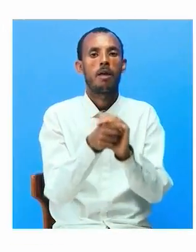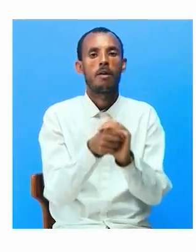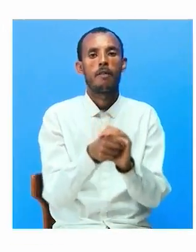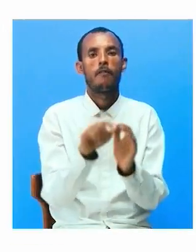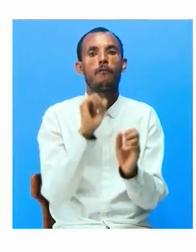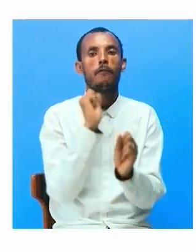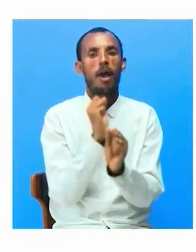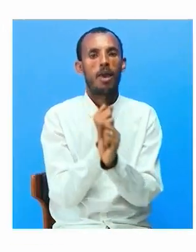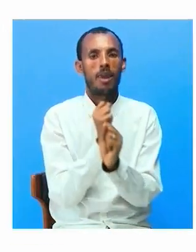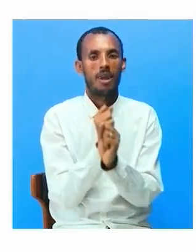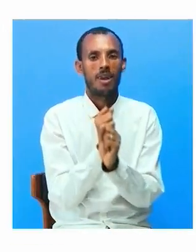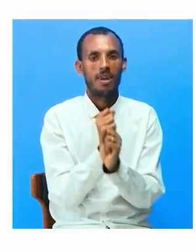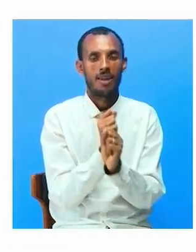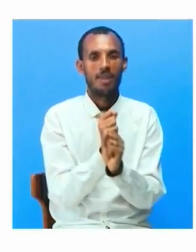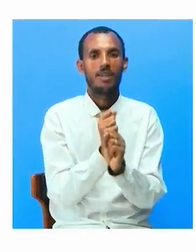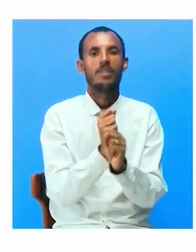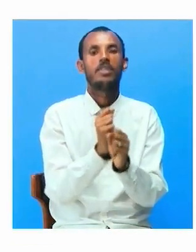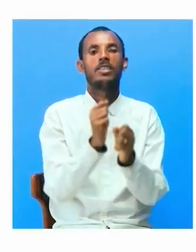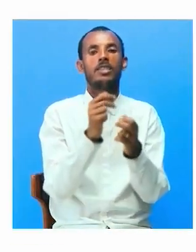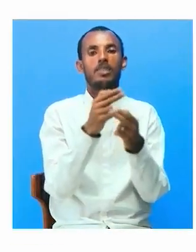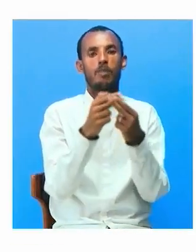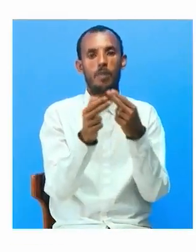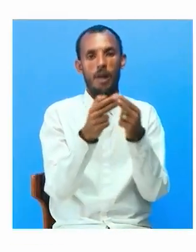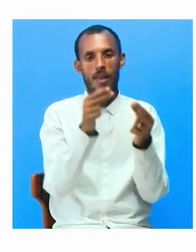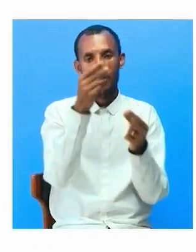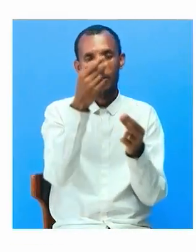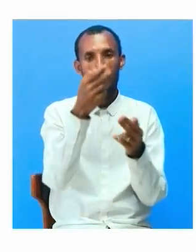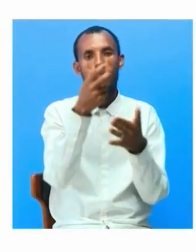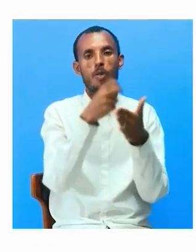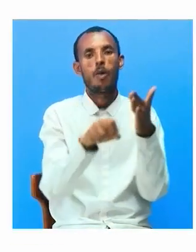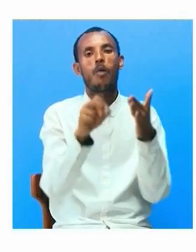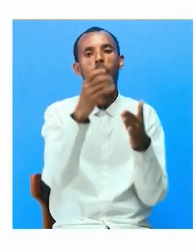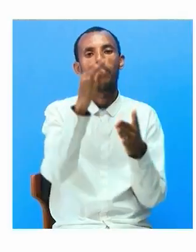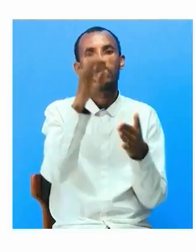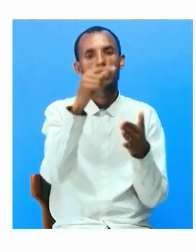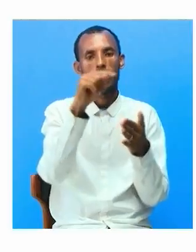find the product of the following integers.